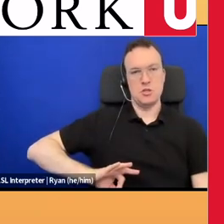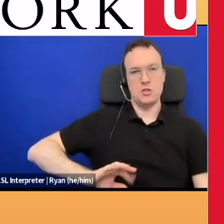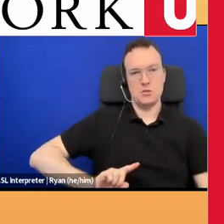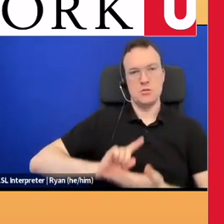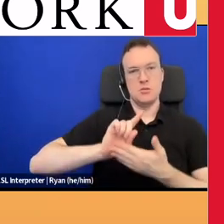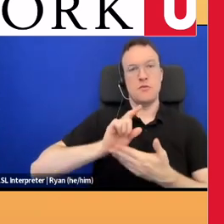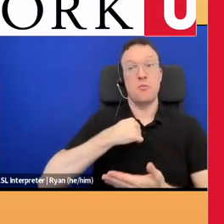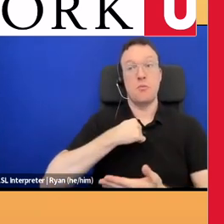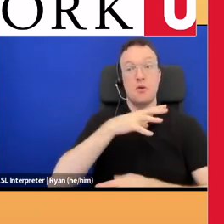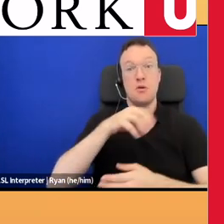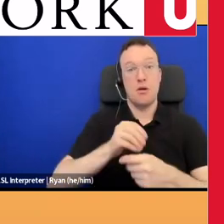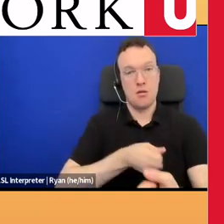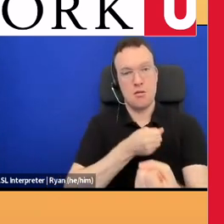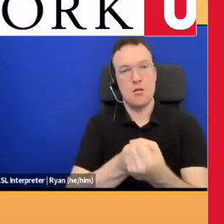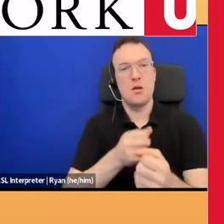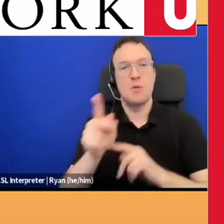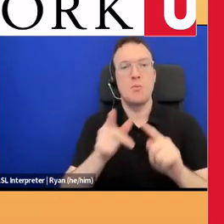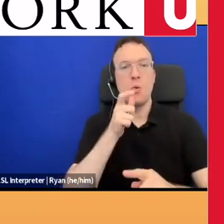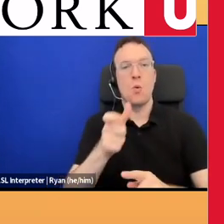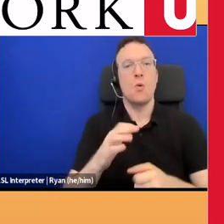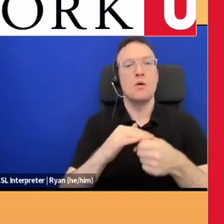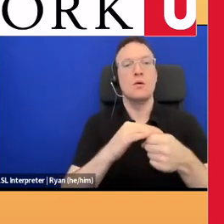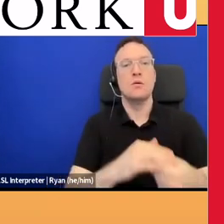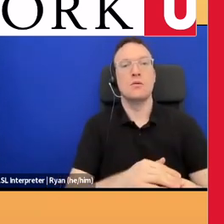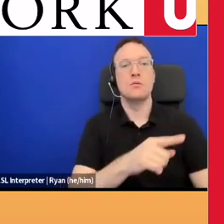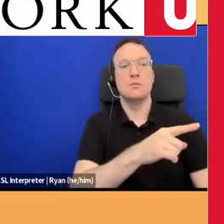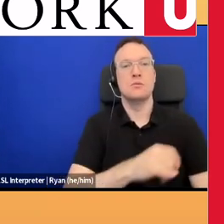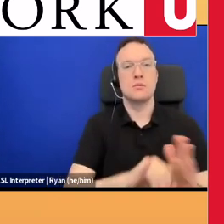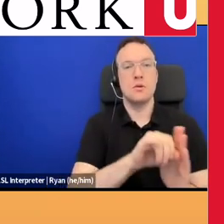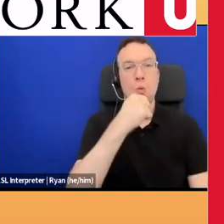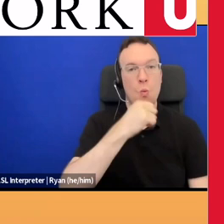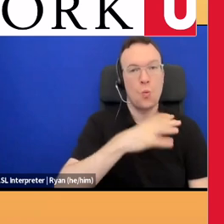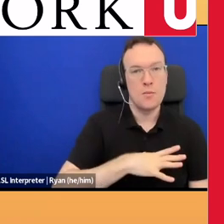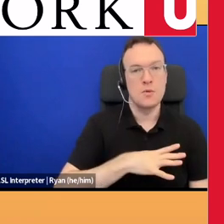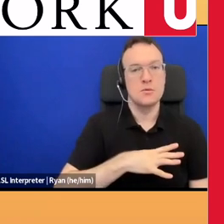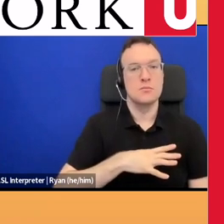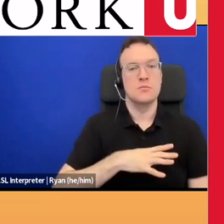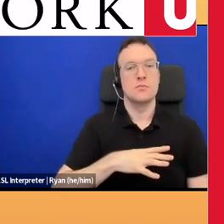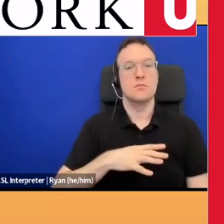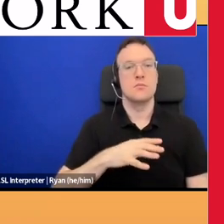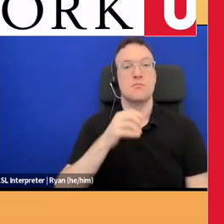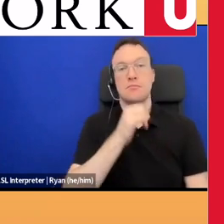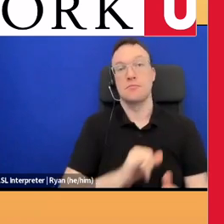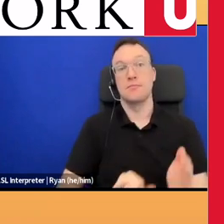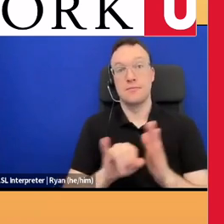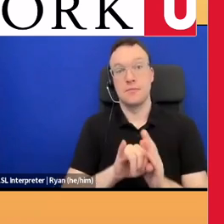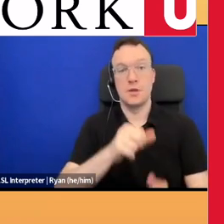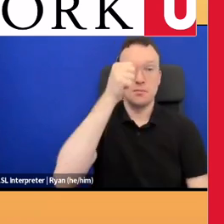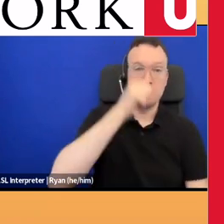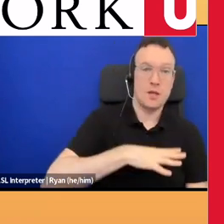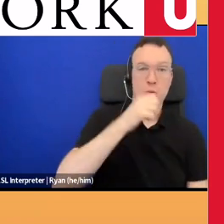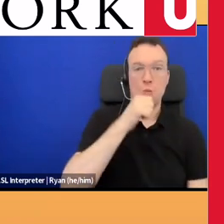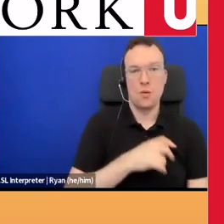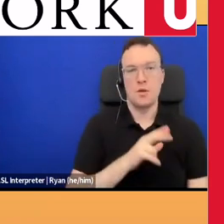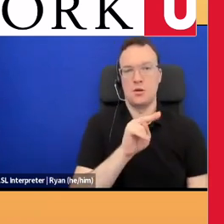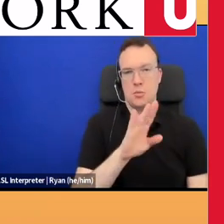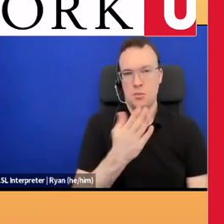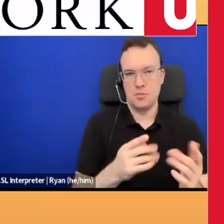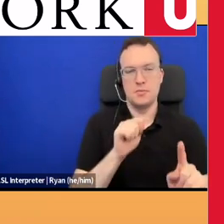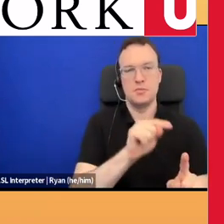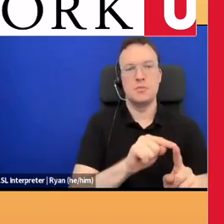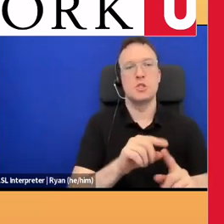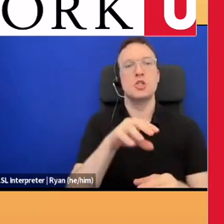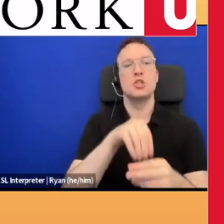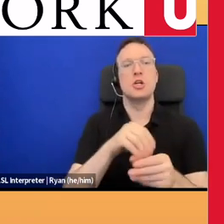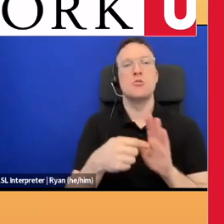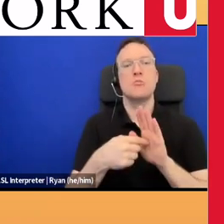in solidarity with those who identify as women, who don't identify with as either men or women, or whose gender enactments